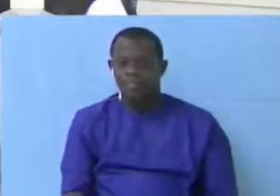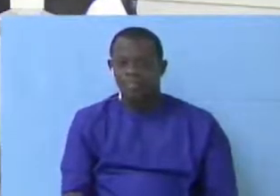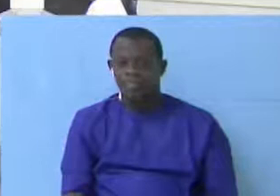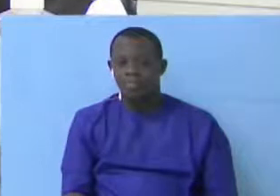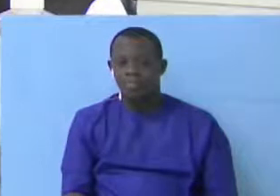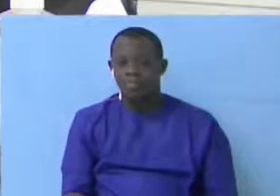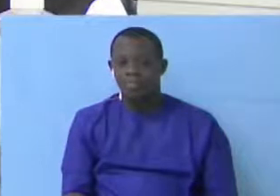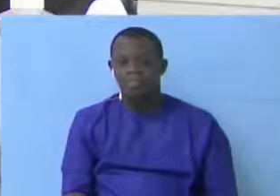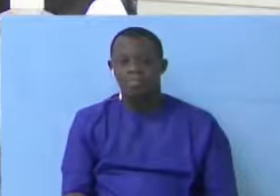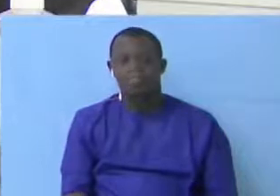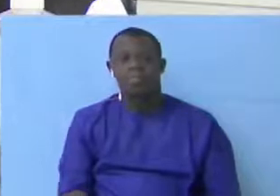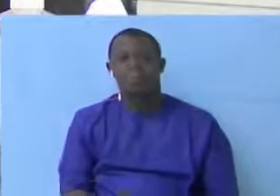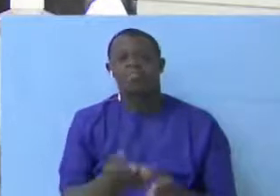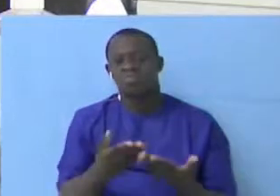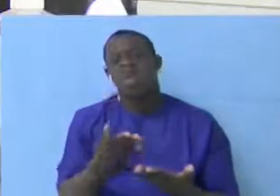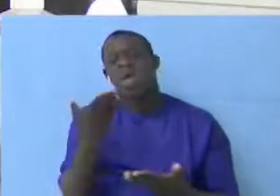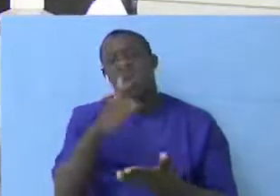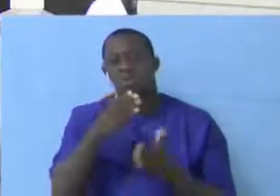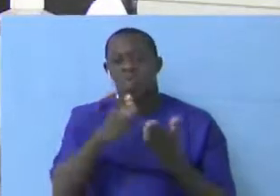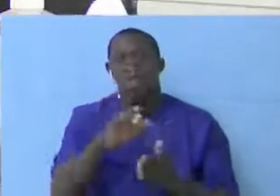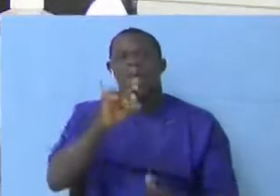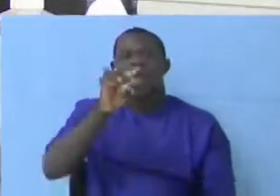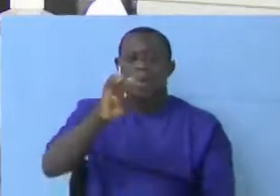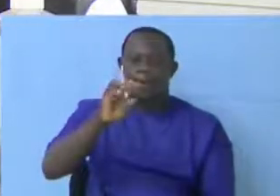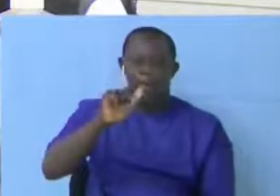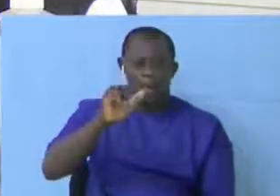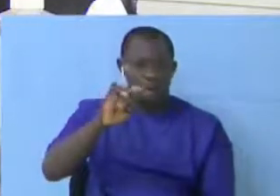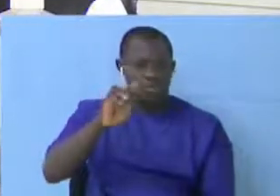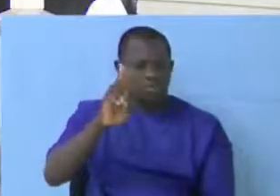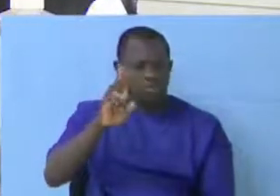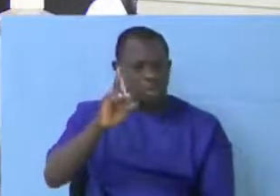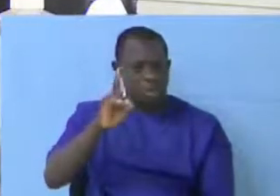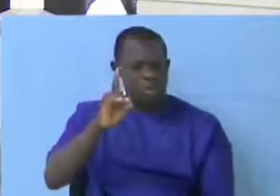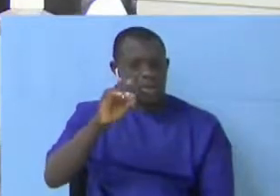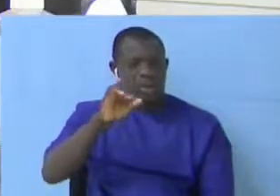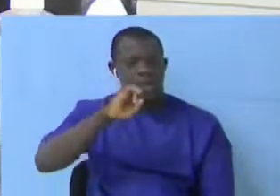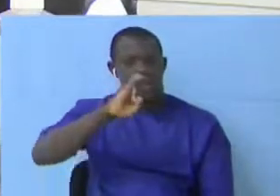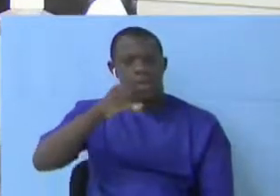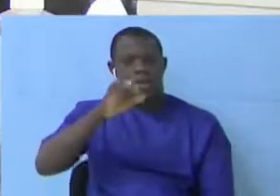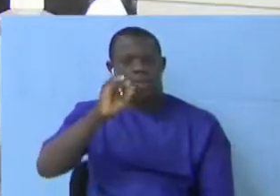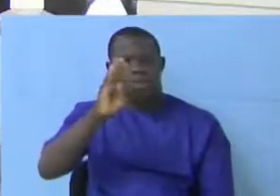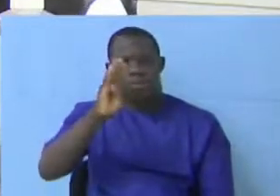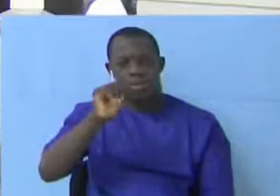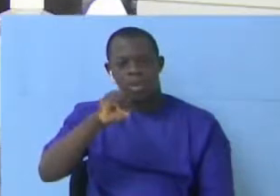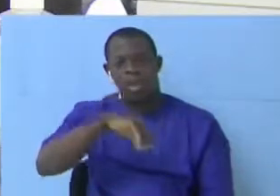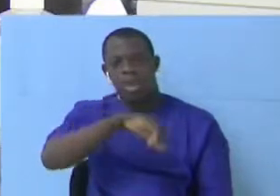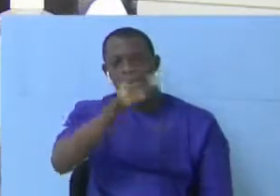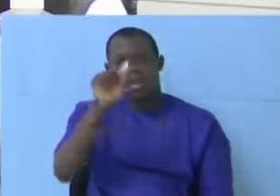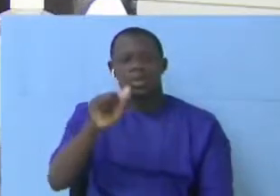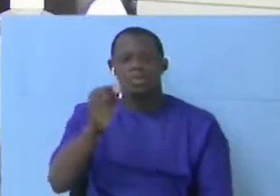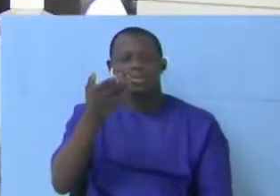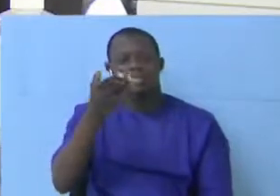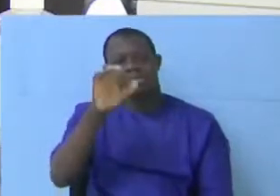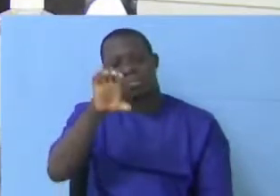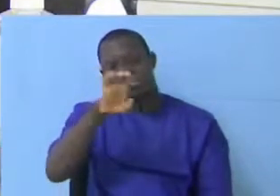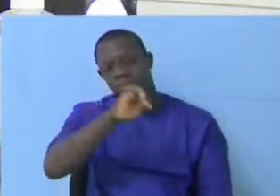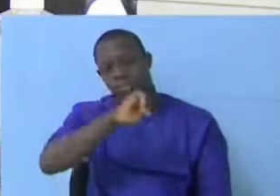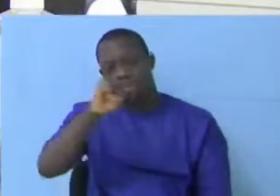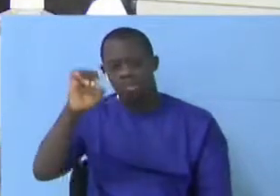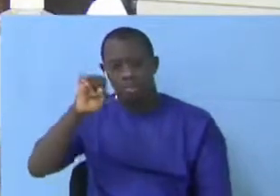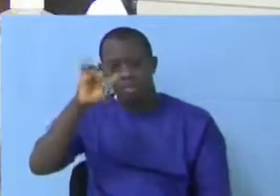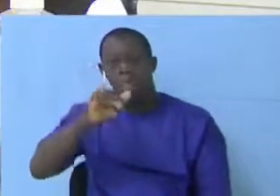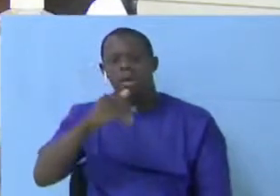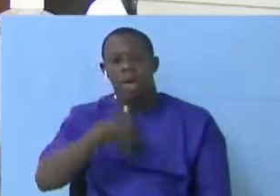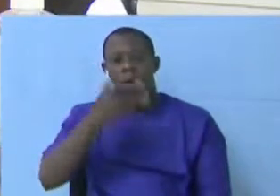Anyway, Mahmoud Job and Sise. Mahmoud Job and Sise. I came to know their affairs because they rented